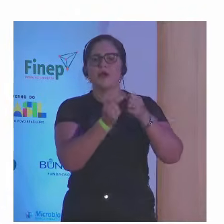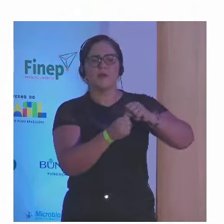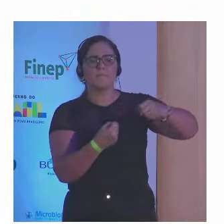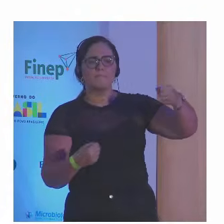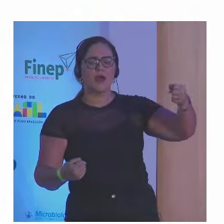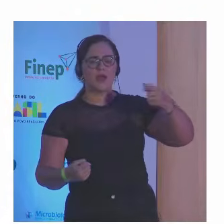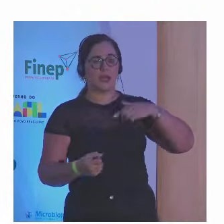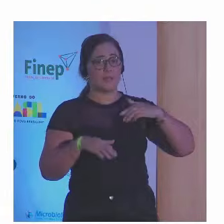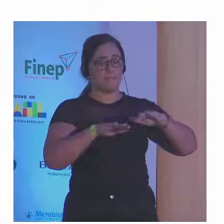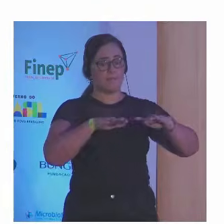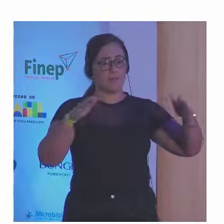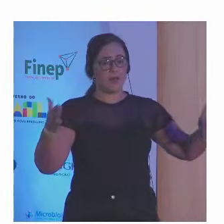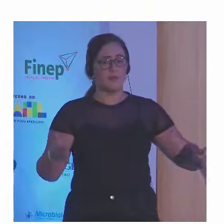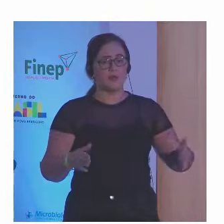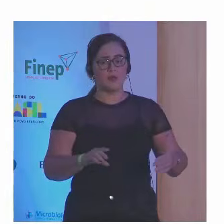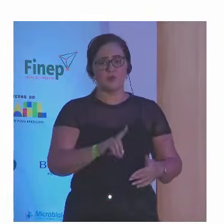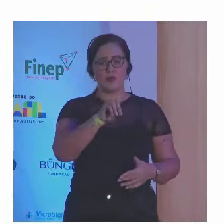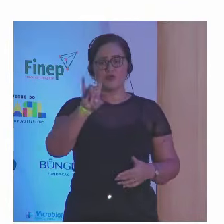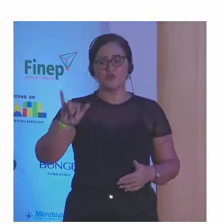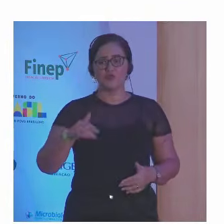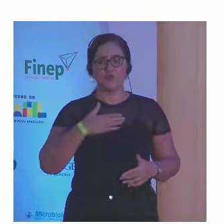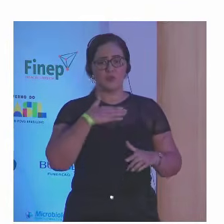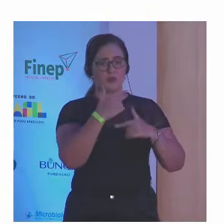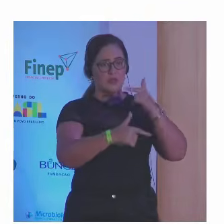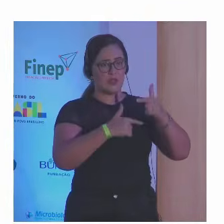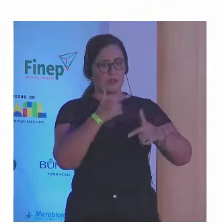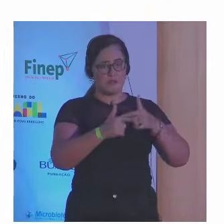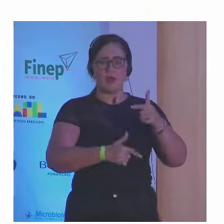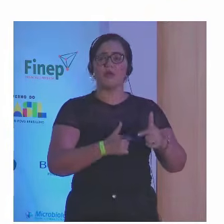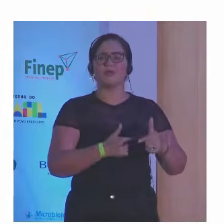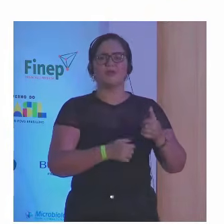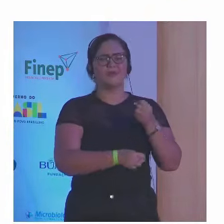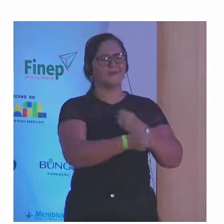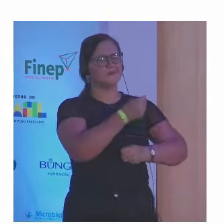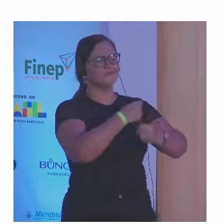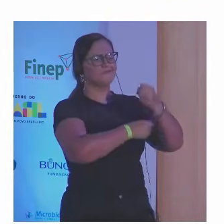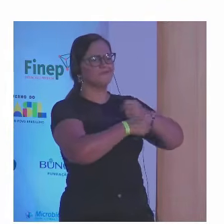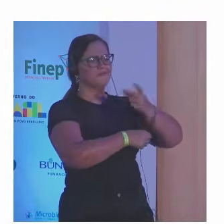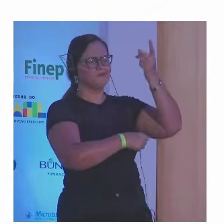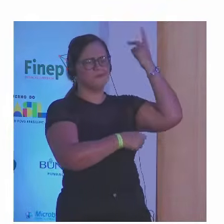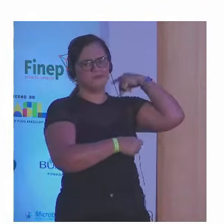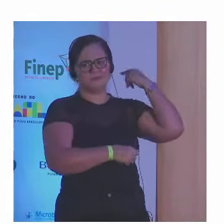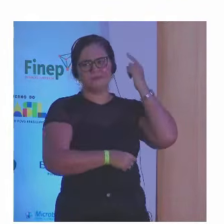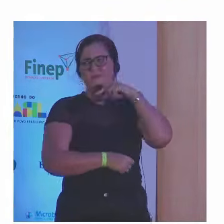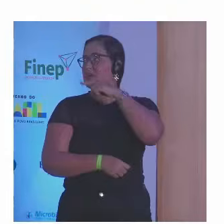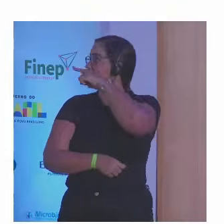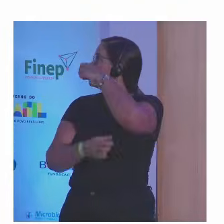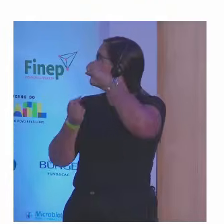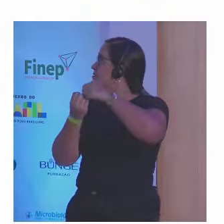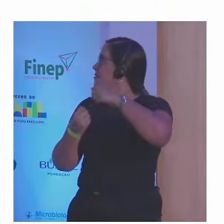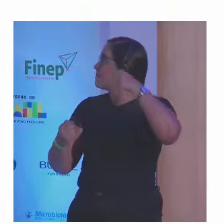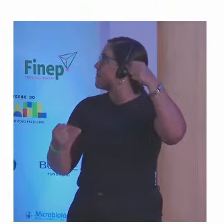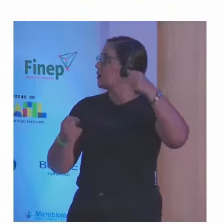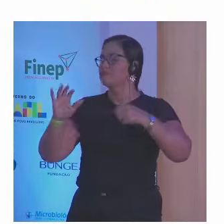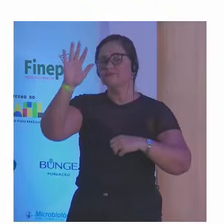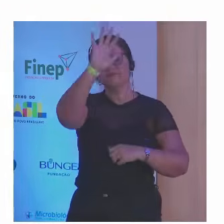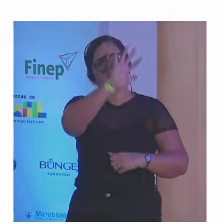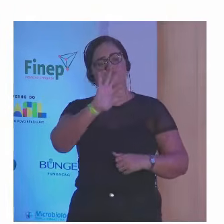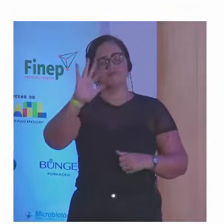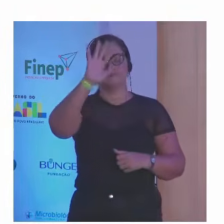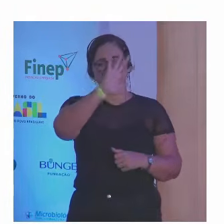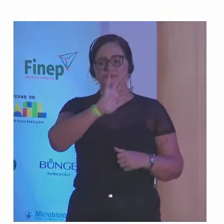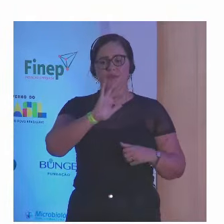of my career, 35 years ago, was this map. At the top, this is the ocean circulation seen